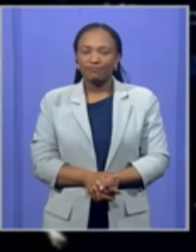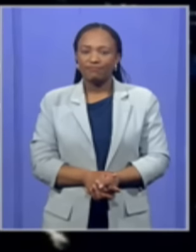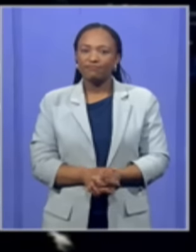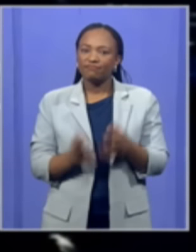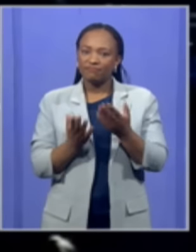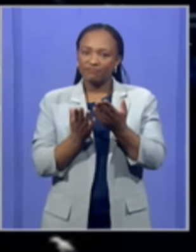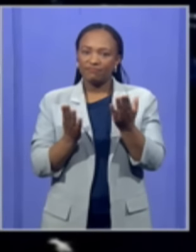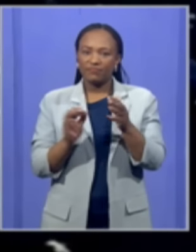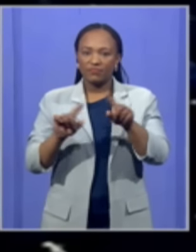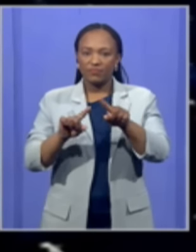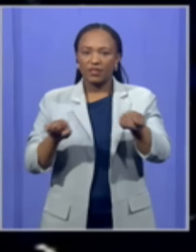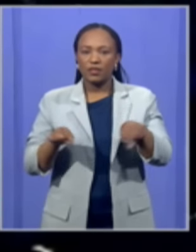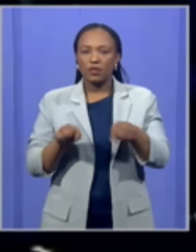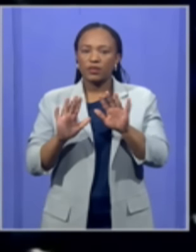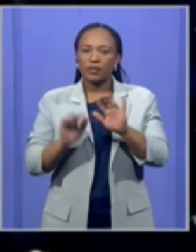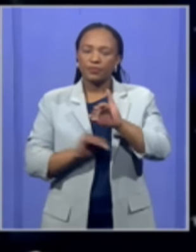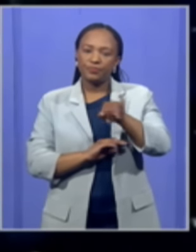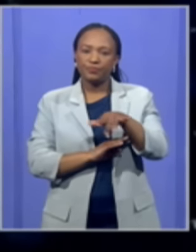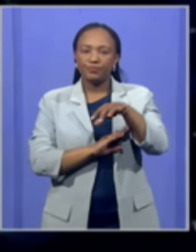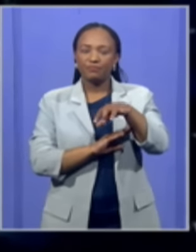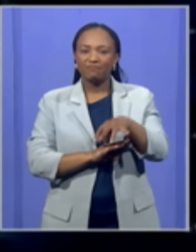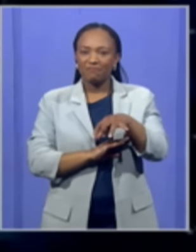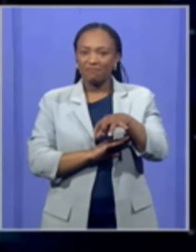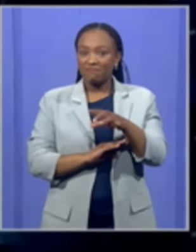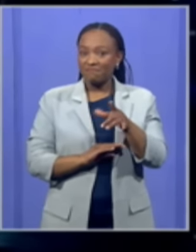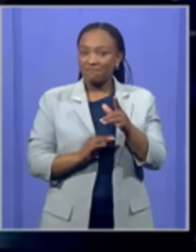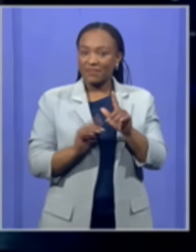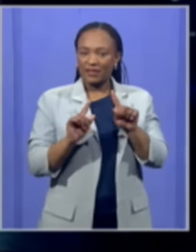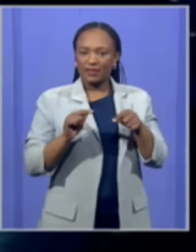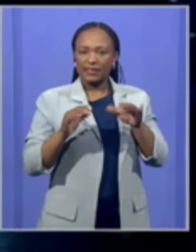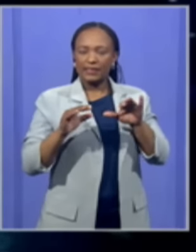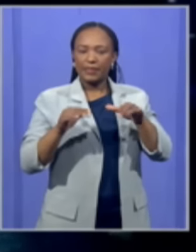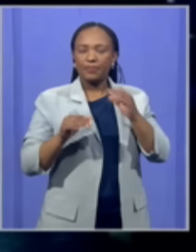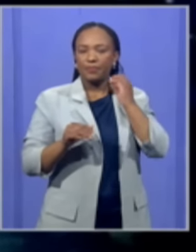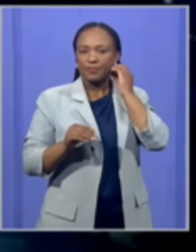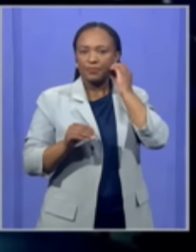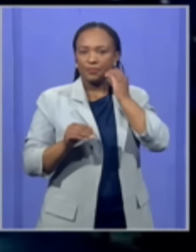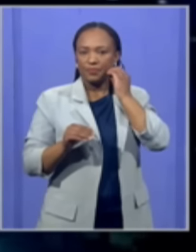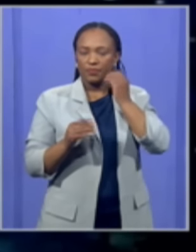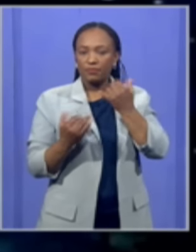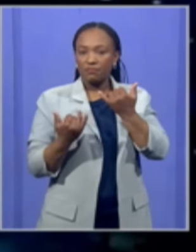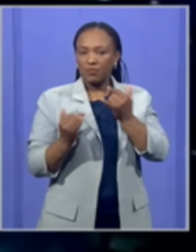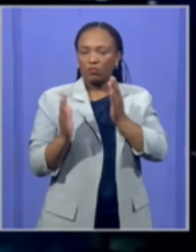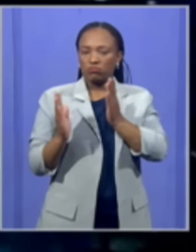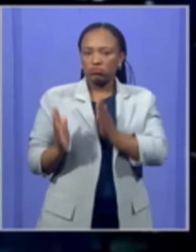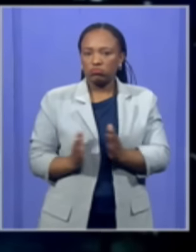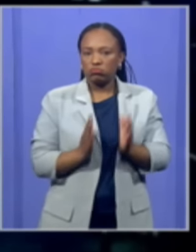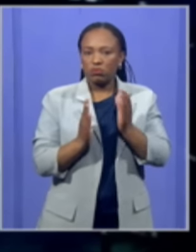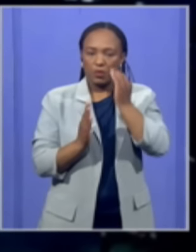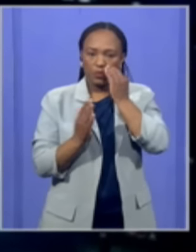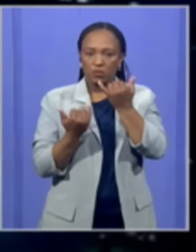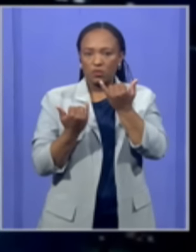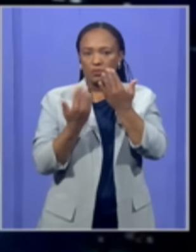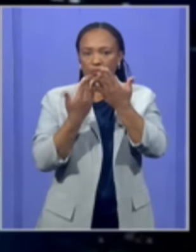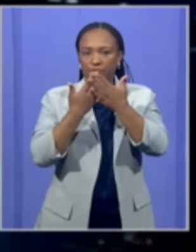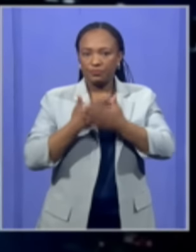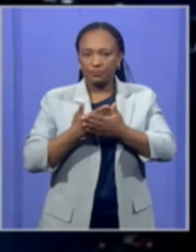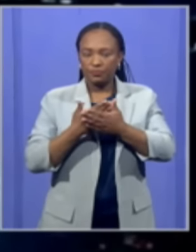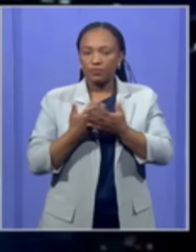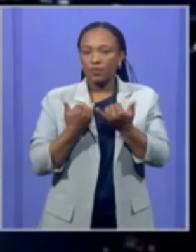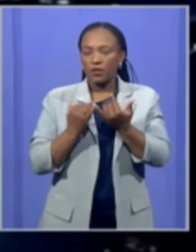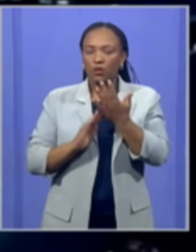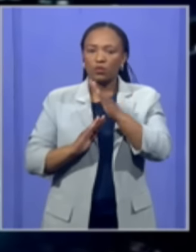o tloloha re le Studio 10 Auckland Park Johannesburg. Moifona wa ditaba tsa Sesotho o boetse o hlophiseditse tsena tsa moraorao le phirimaneng ena.